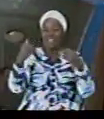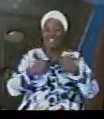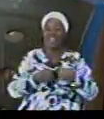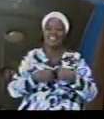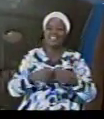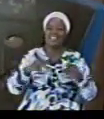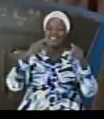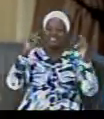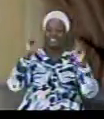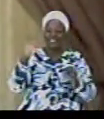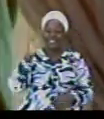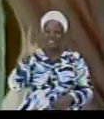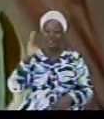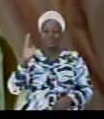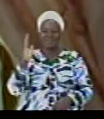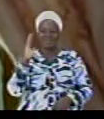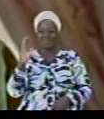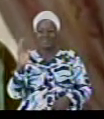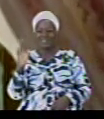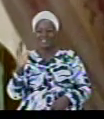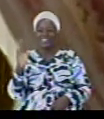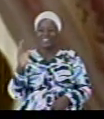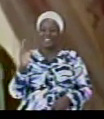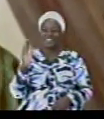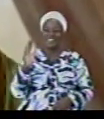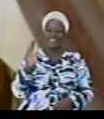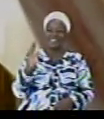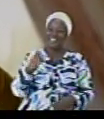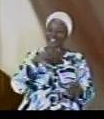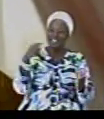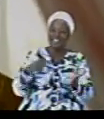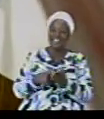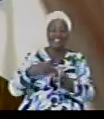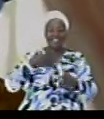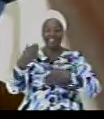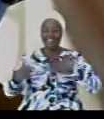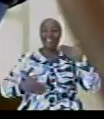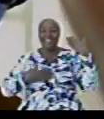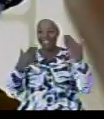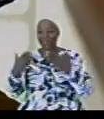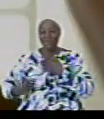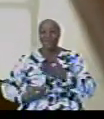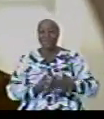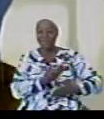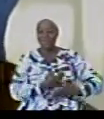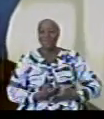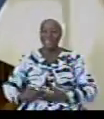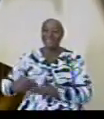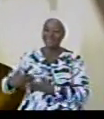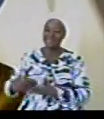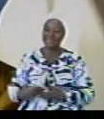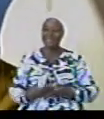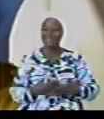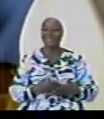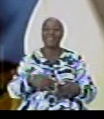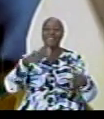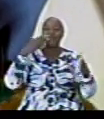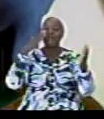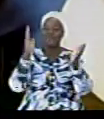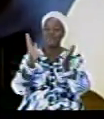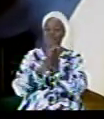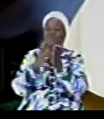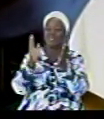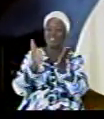can see him playing, laughing, and in fact, the joy is there for him. Glory be to Almighty God.